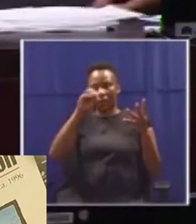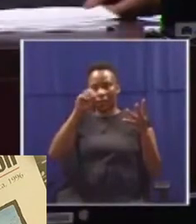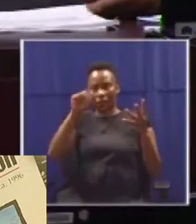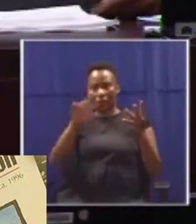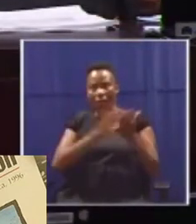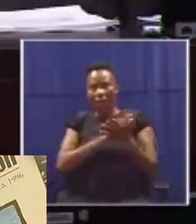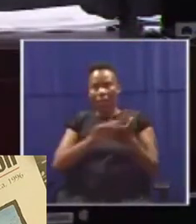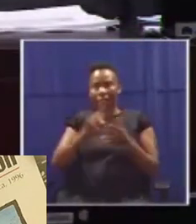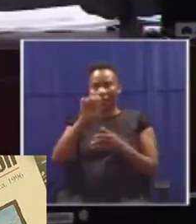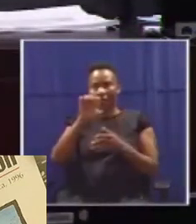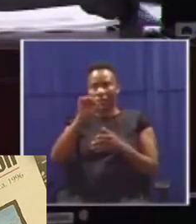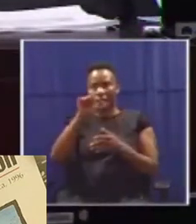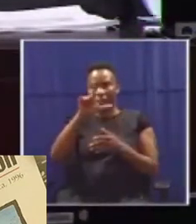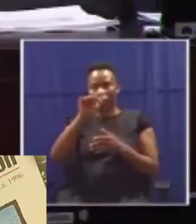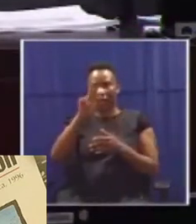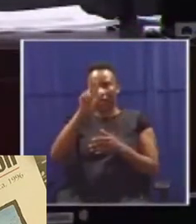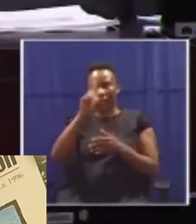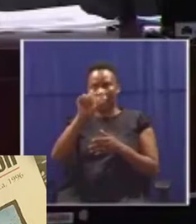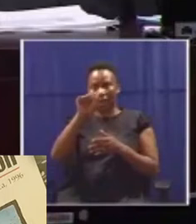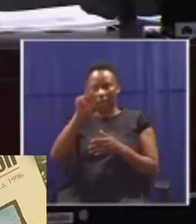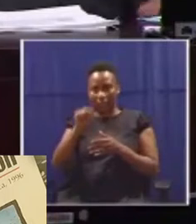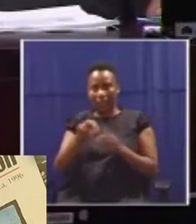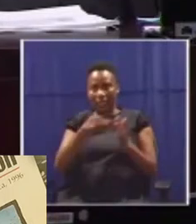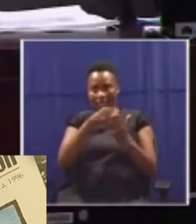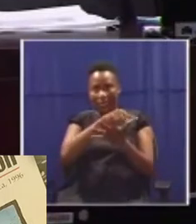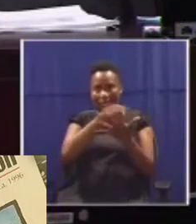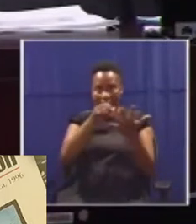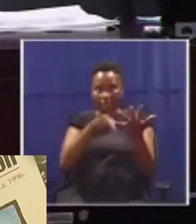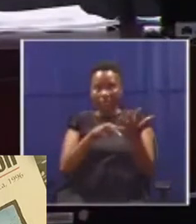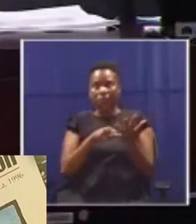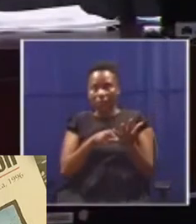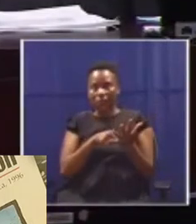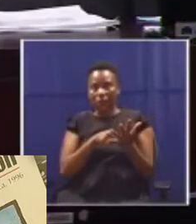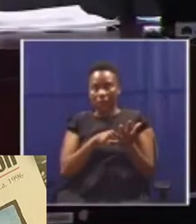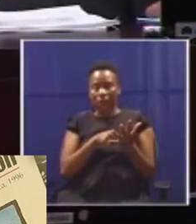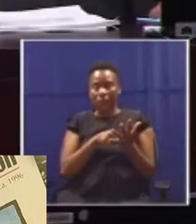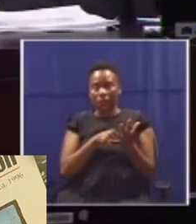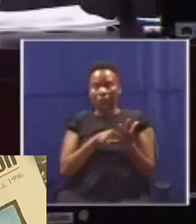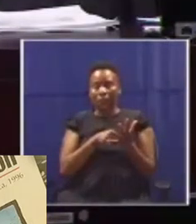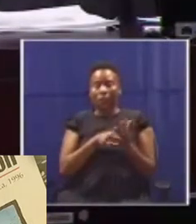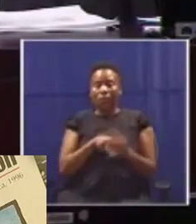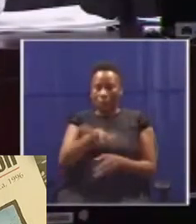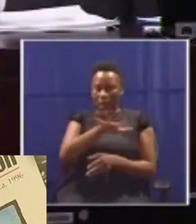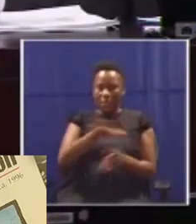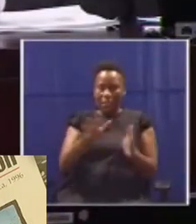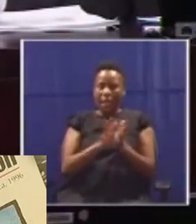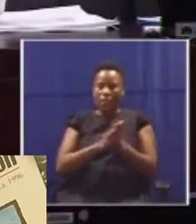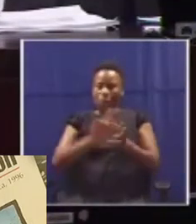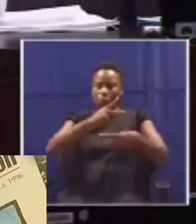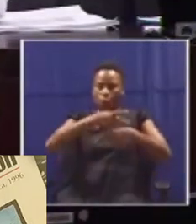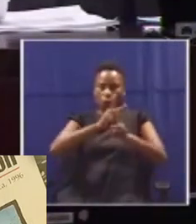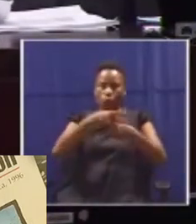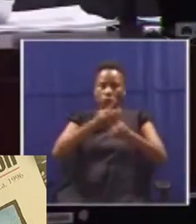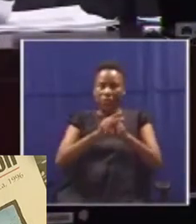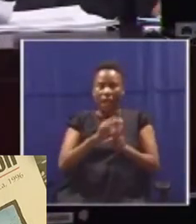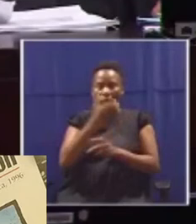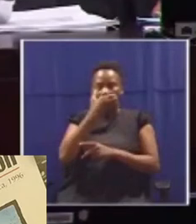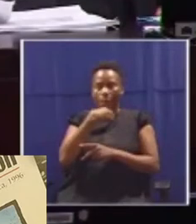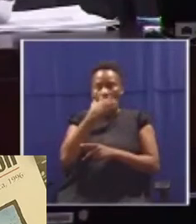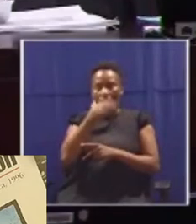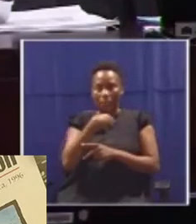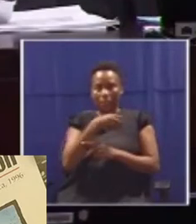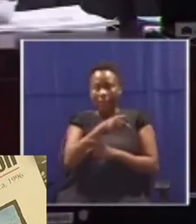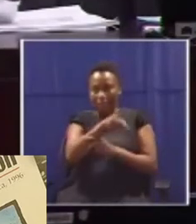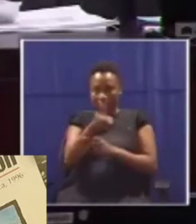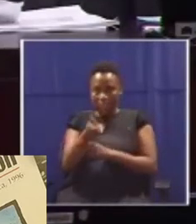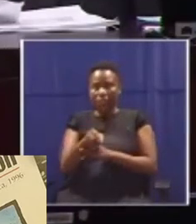Tesladam, the heart of producing apples in South Africa. And those apples, it's farm workers